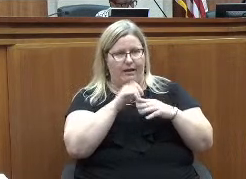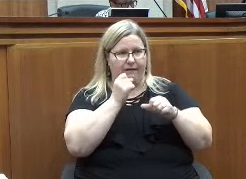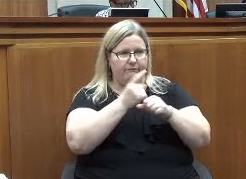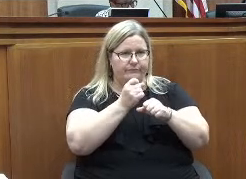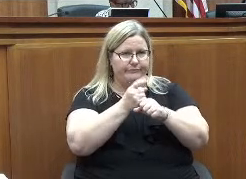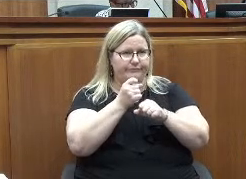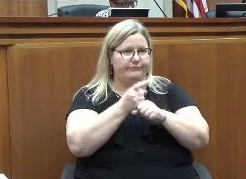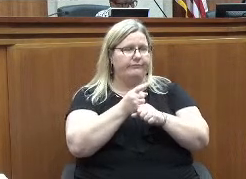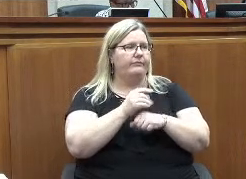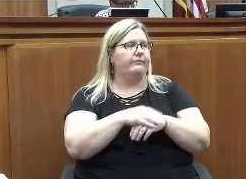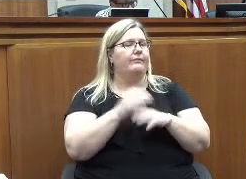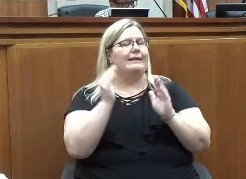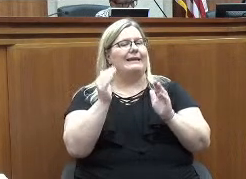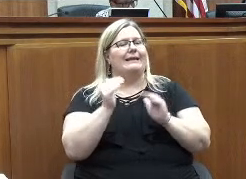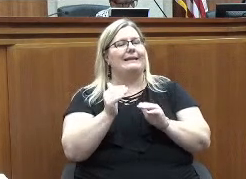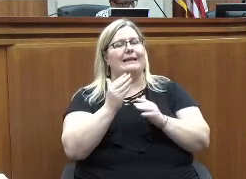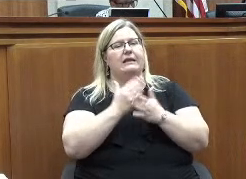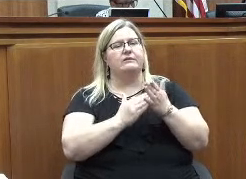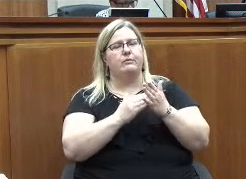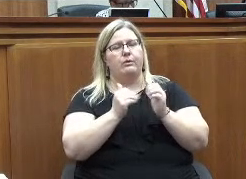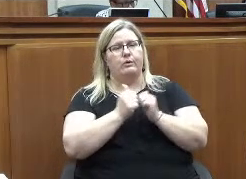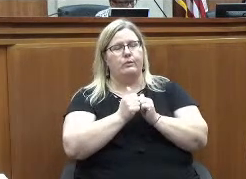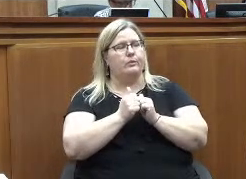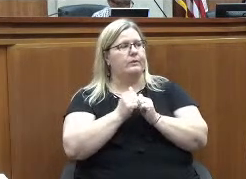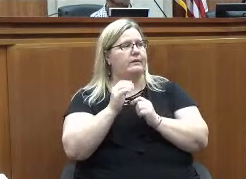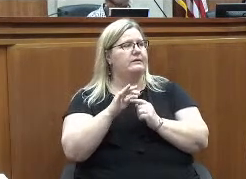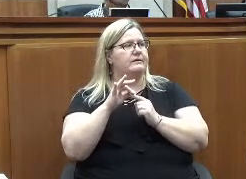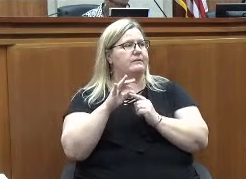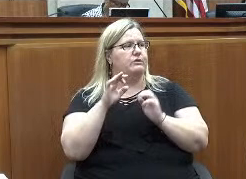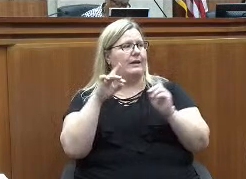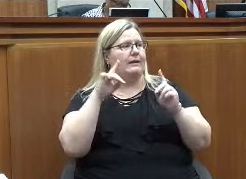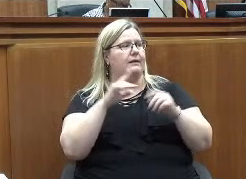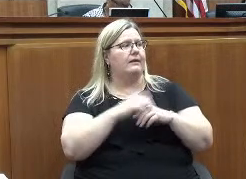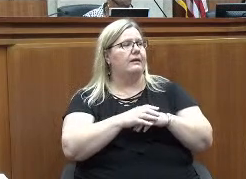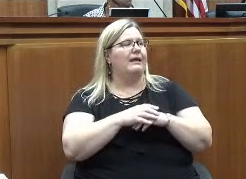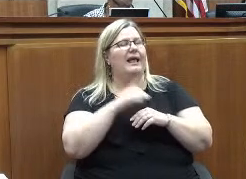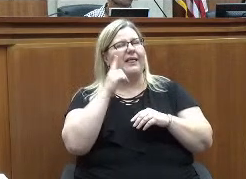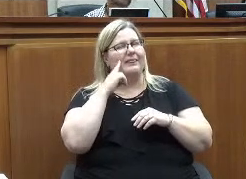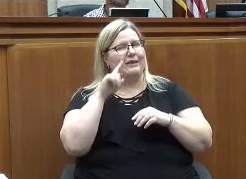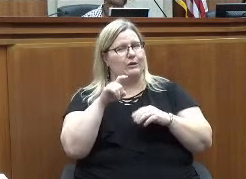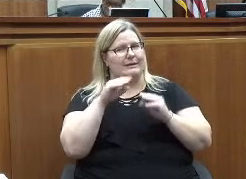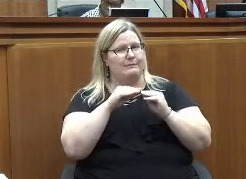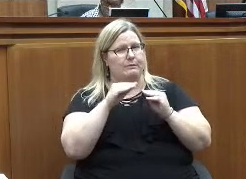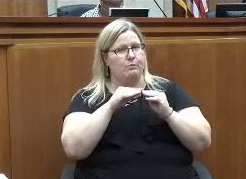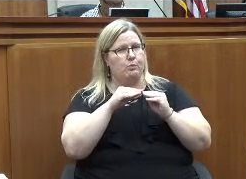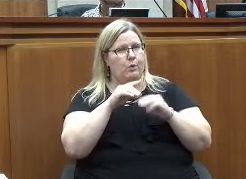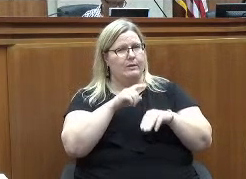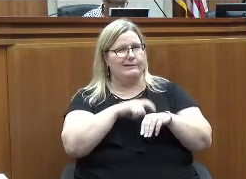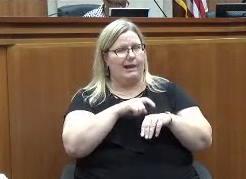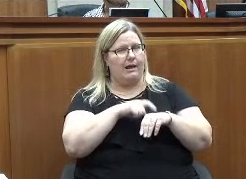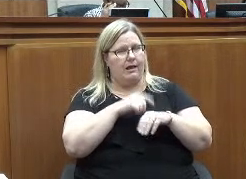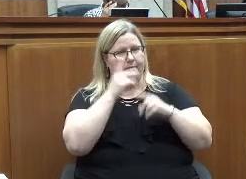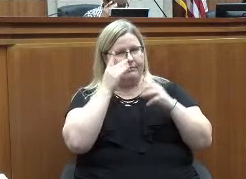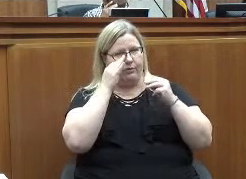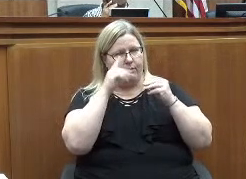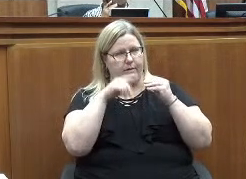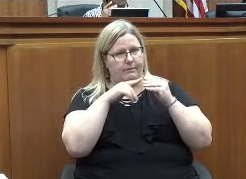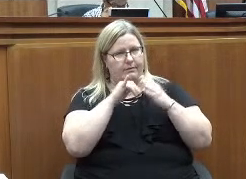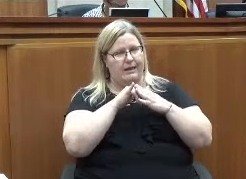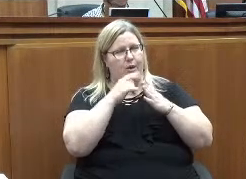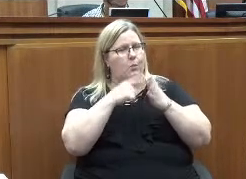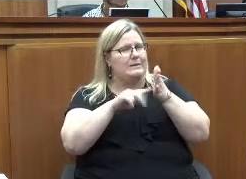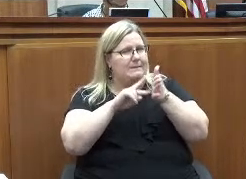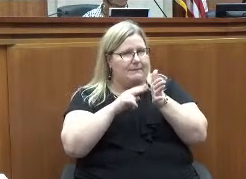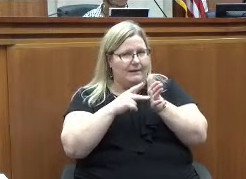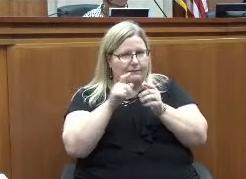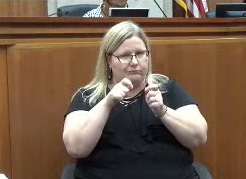year. The next part with the special ed, I think there needs to be more time thought through that and what that actually means.